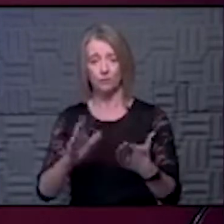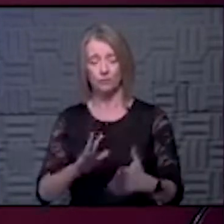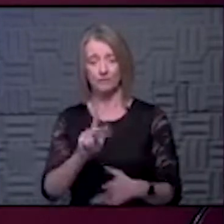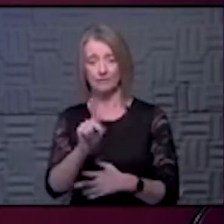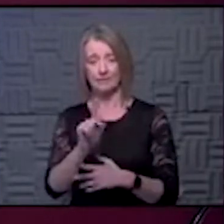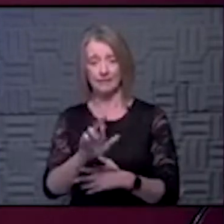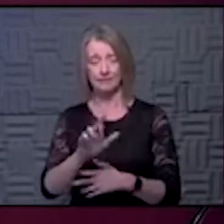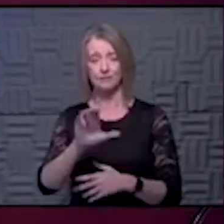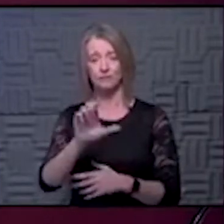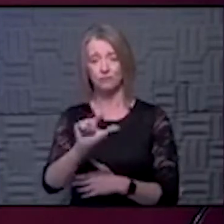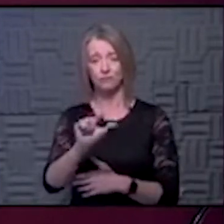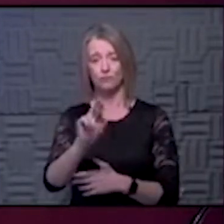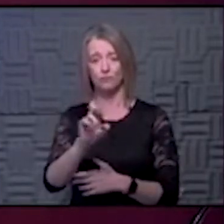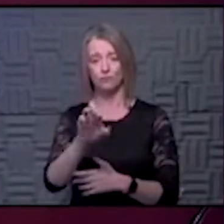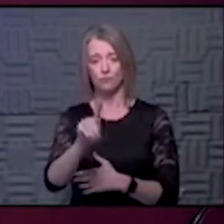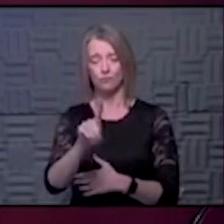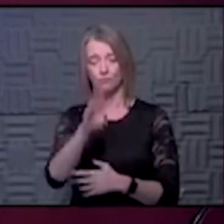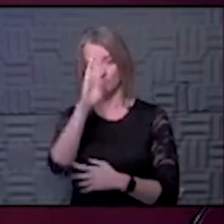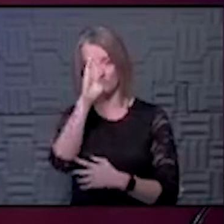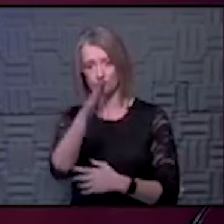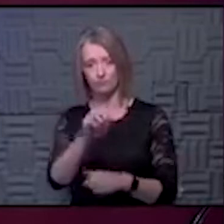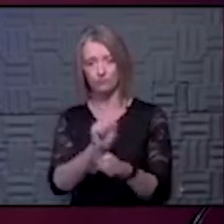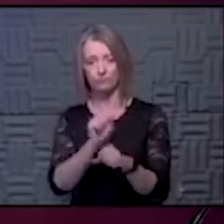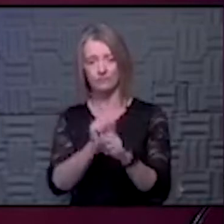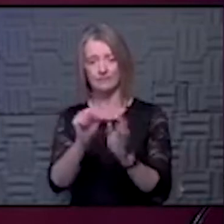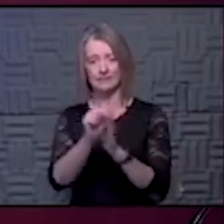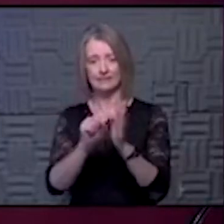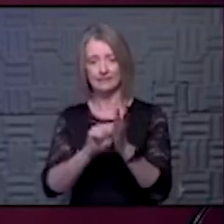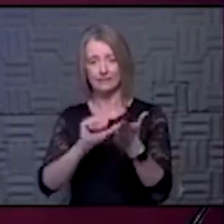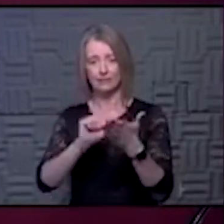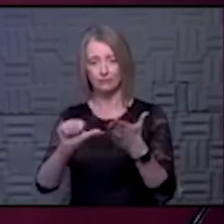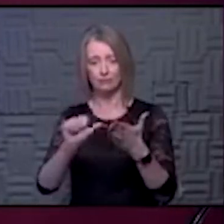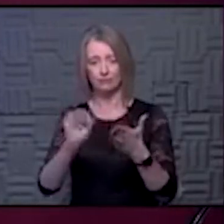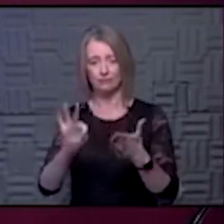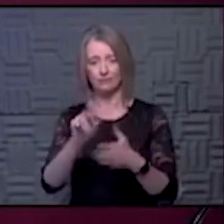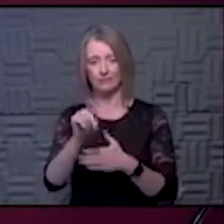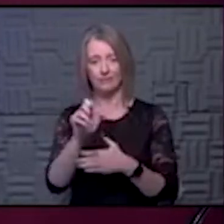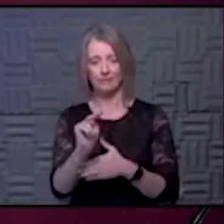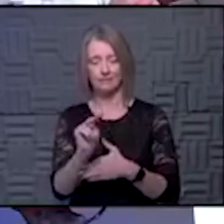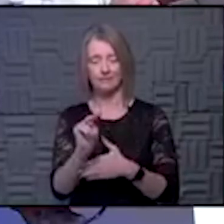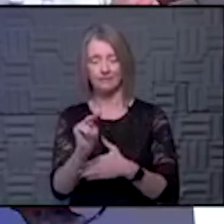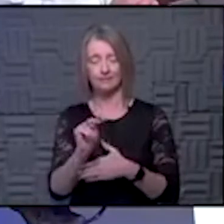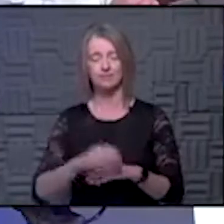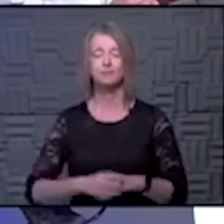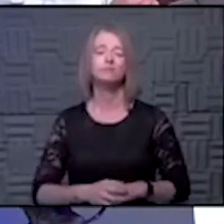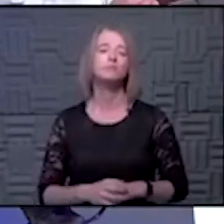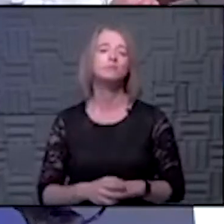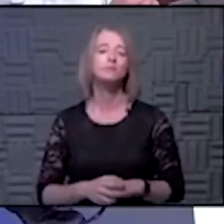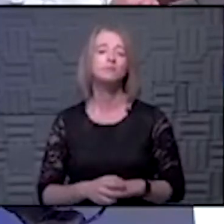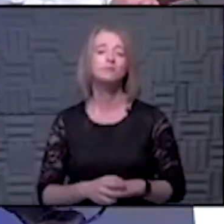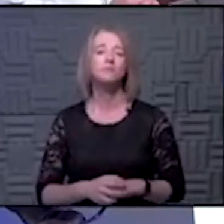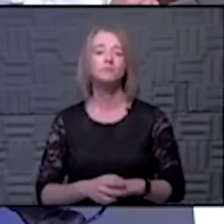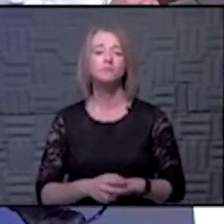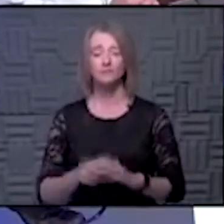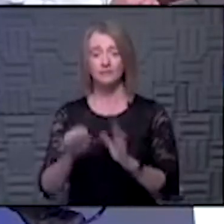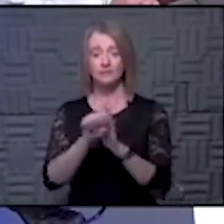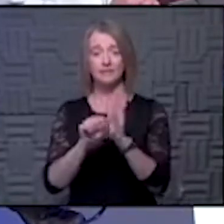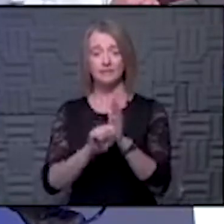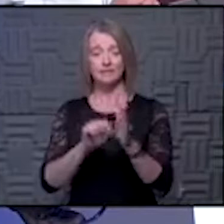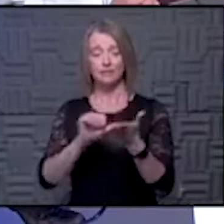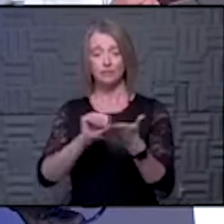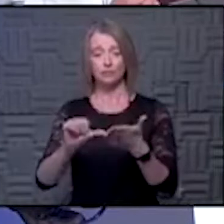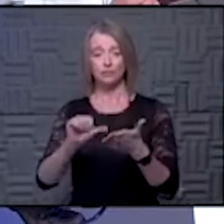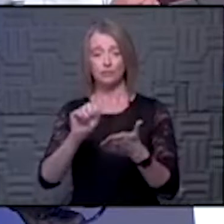in the Kansas Guard, and I work directly with the state surgeon of Kansas. And to be clear, the state surgeon of